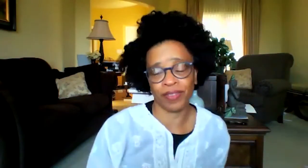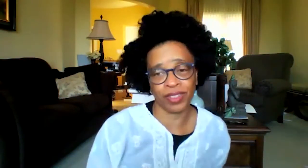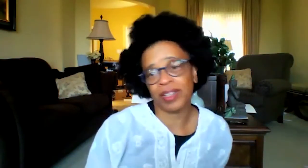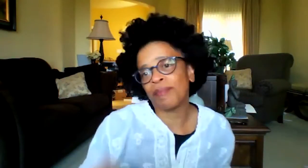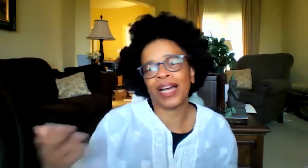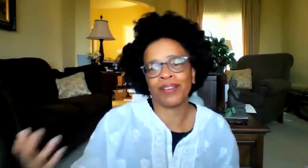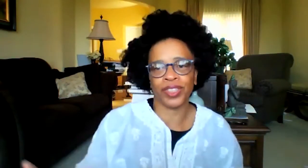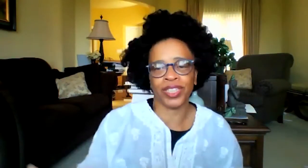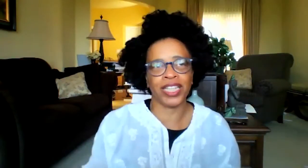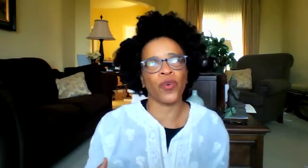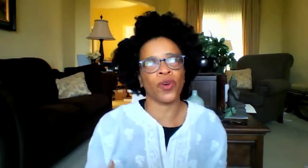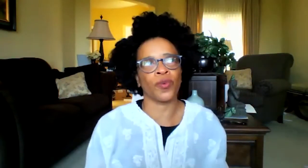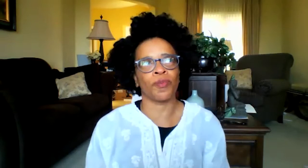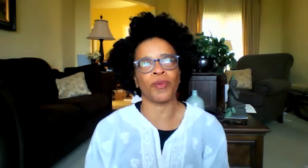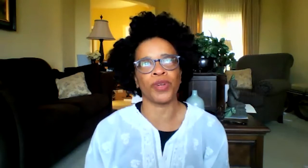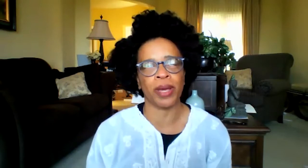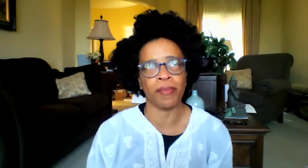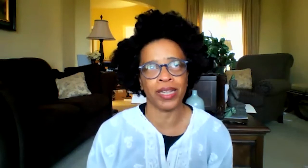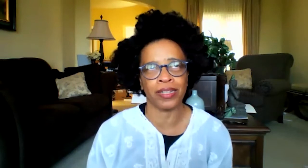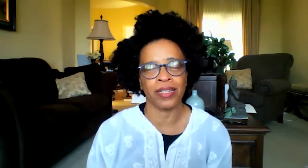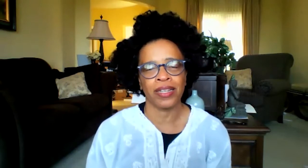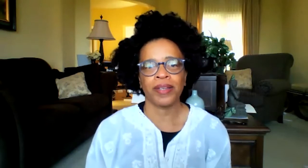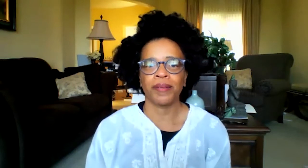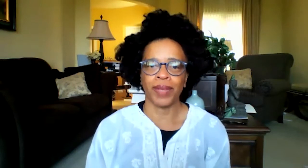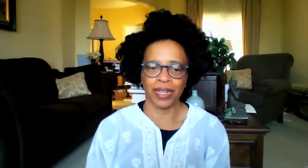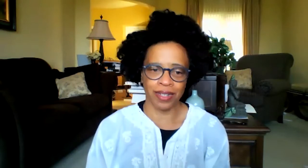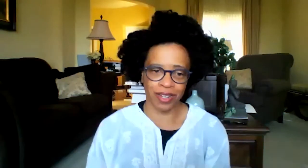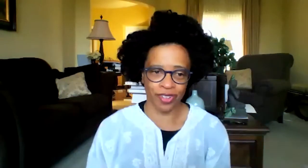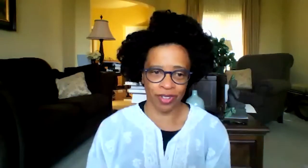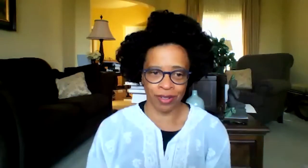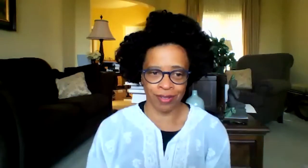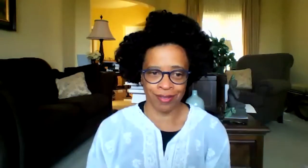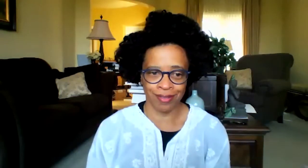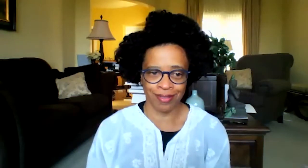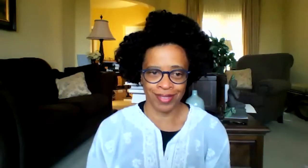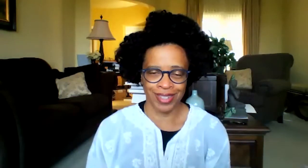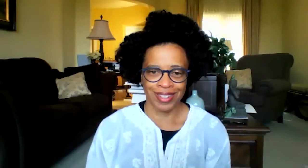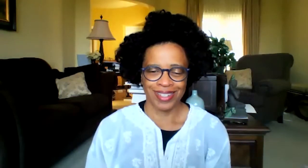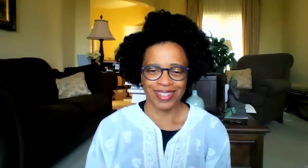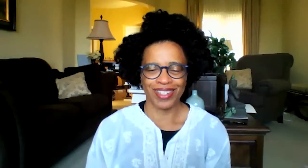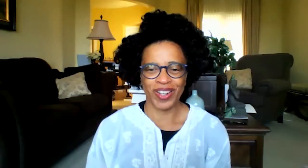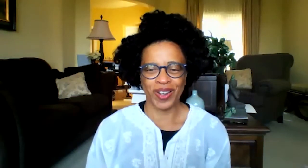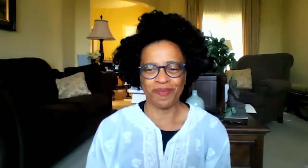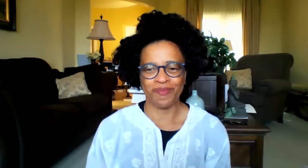my mindfulness, or by which I mean meditation,